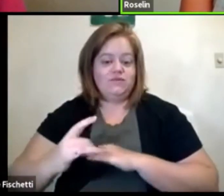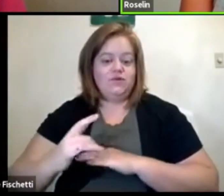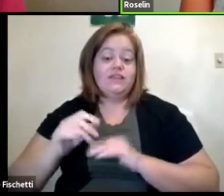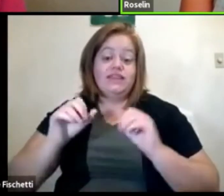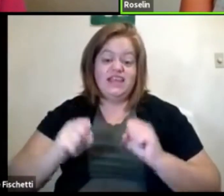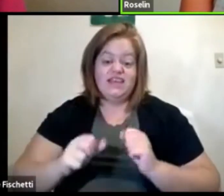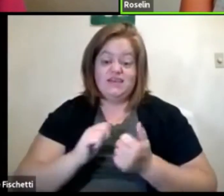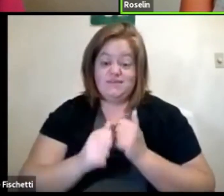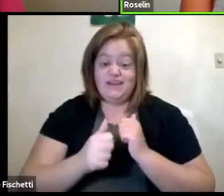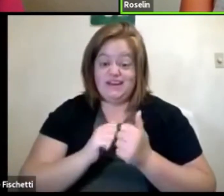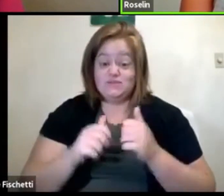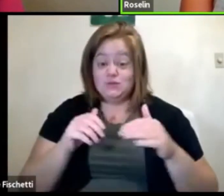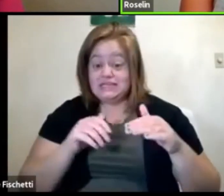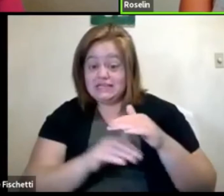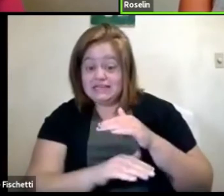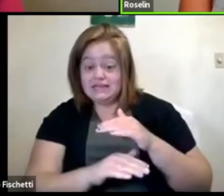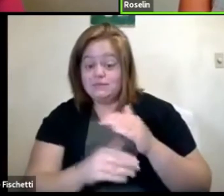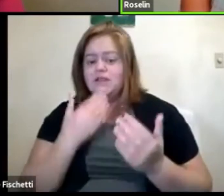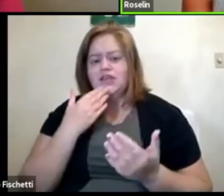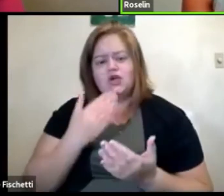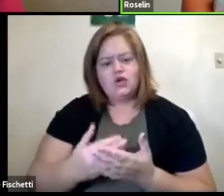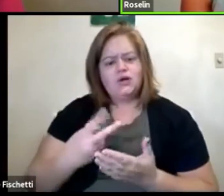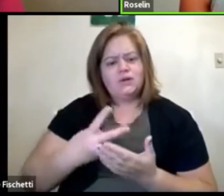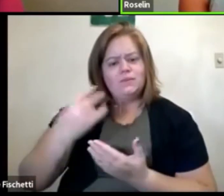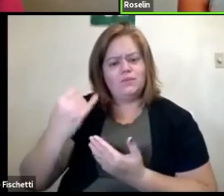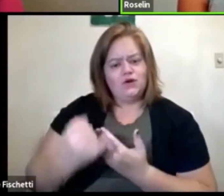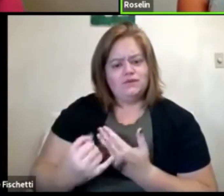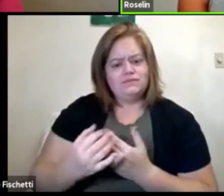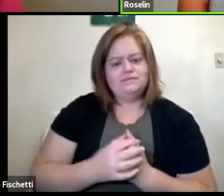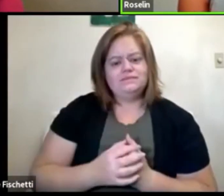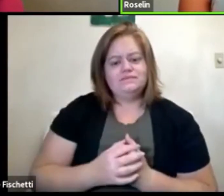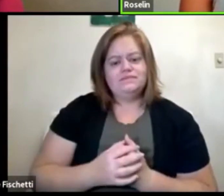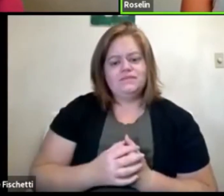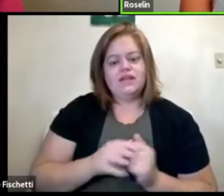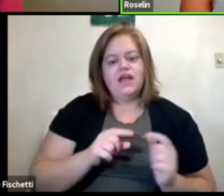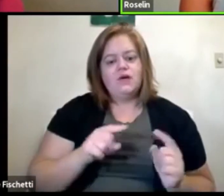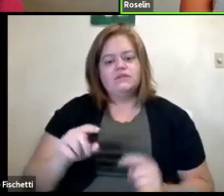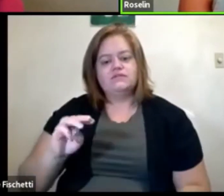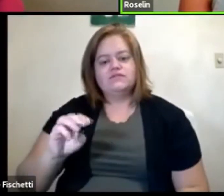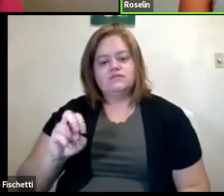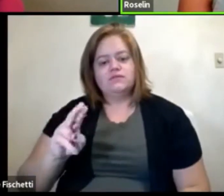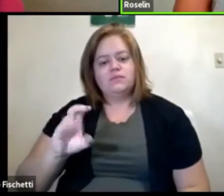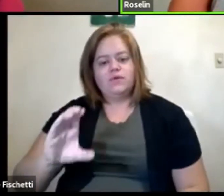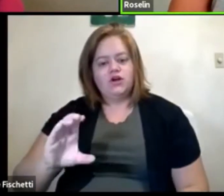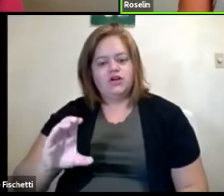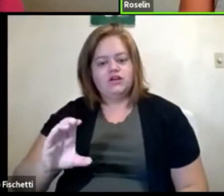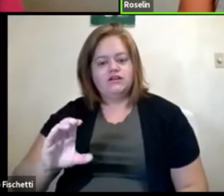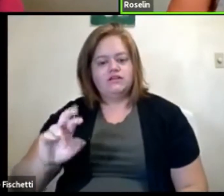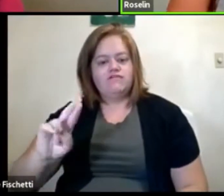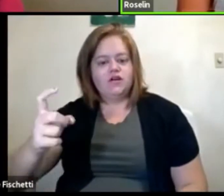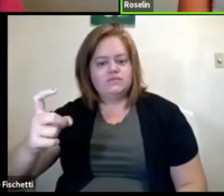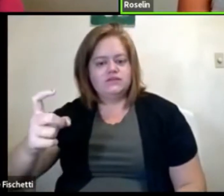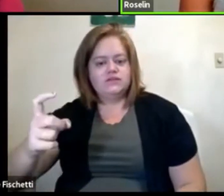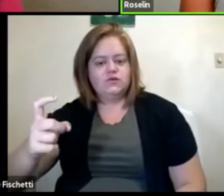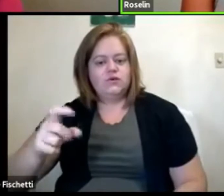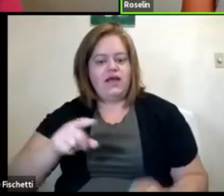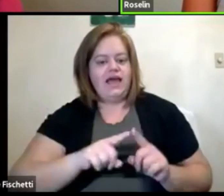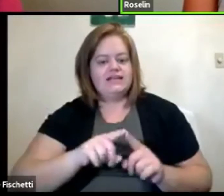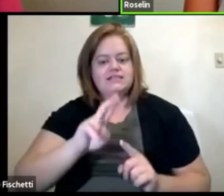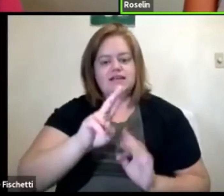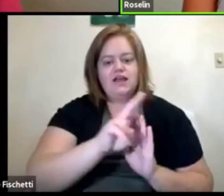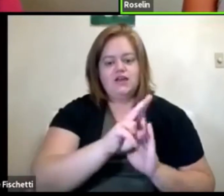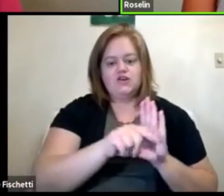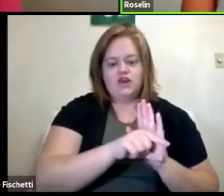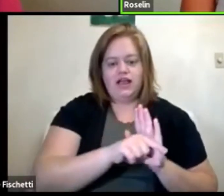they're actually very good. I did one at Merck, so as an undergrad, and it really showed me a completely